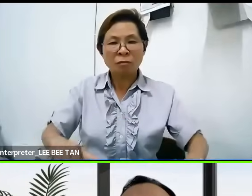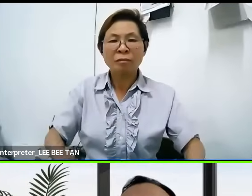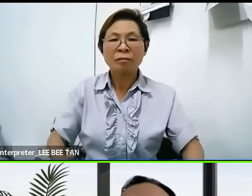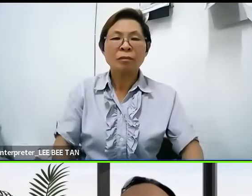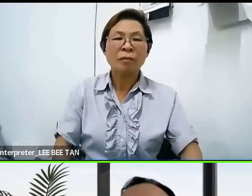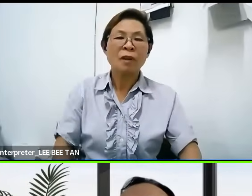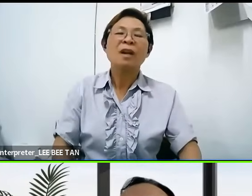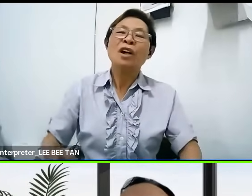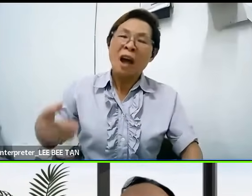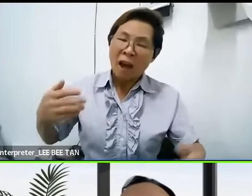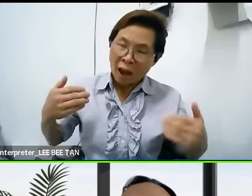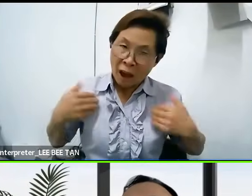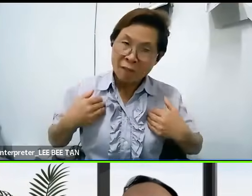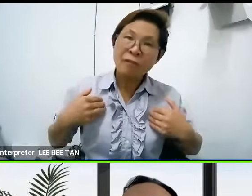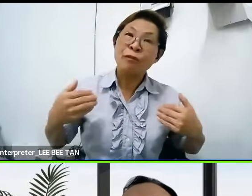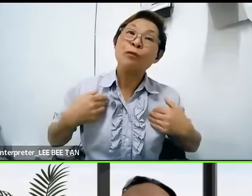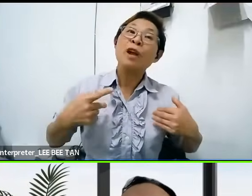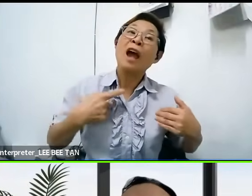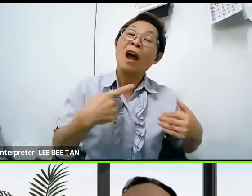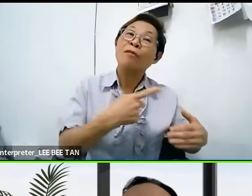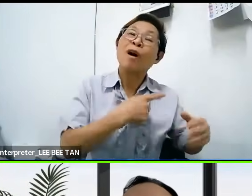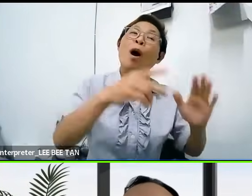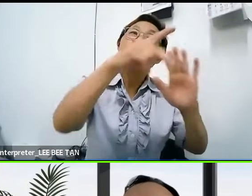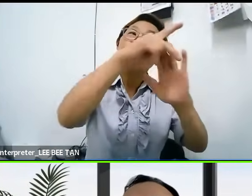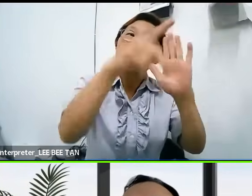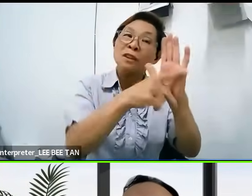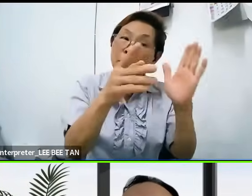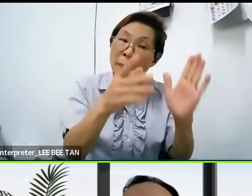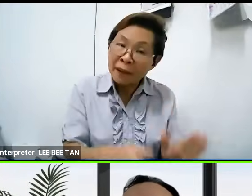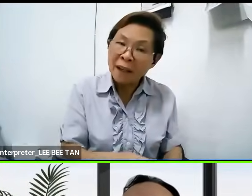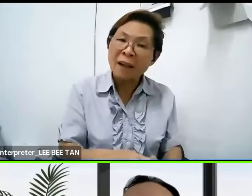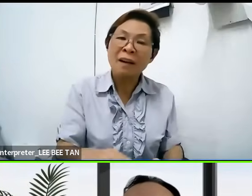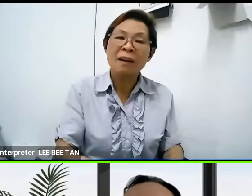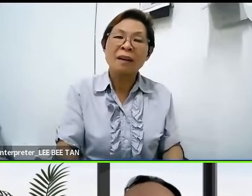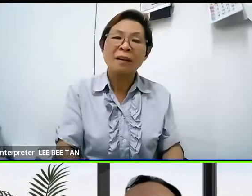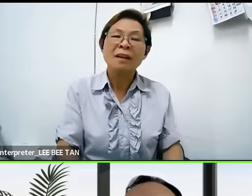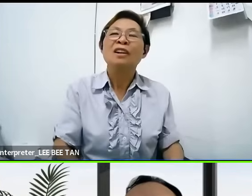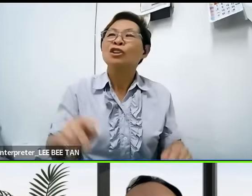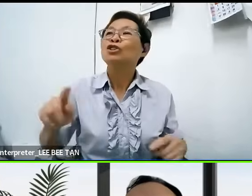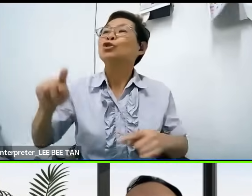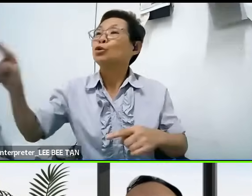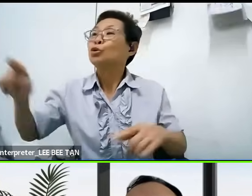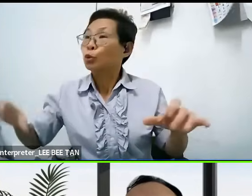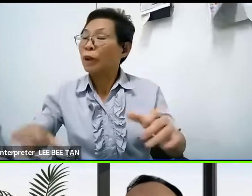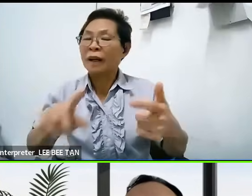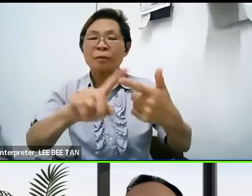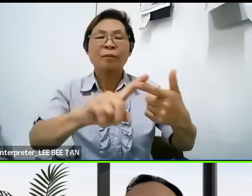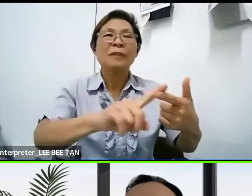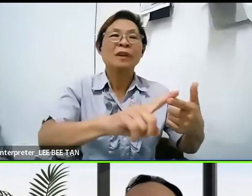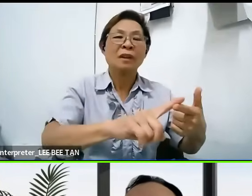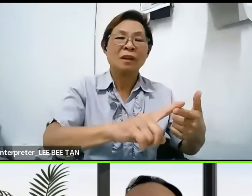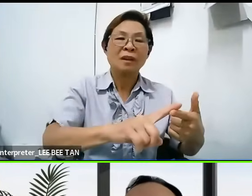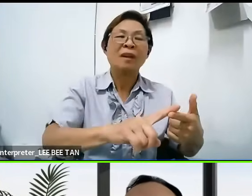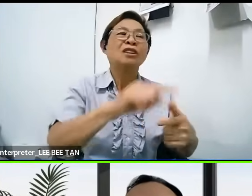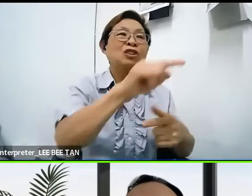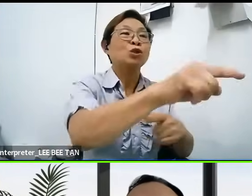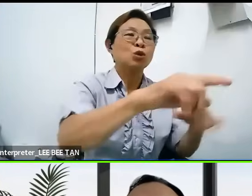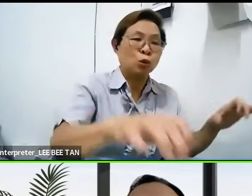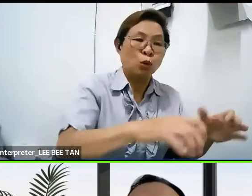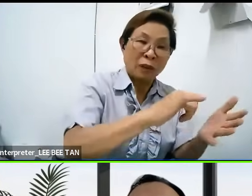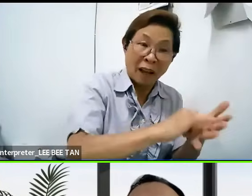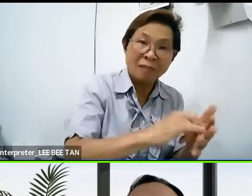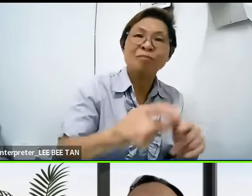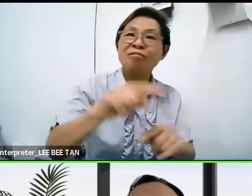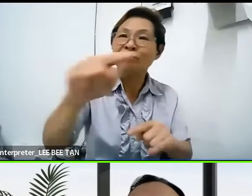have policy mapping to make sure that who will do this and another partner will do this, and